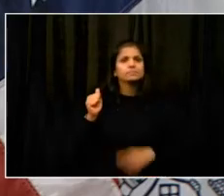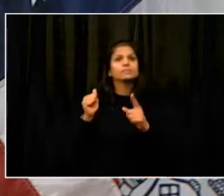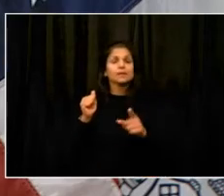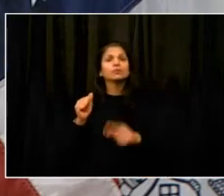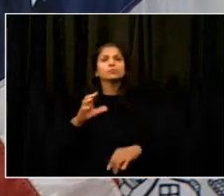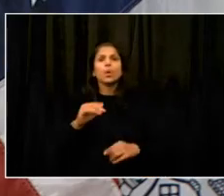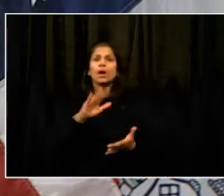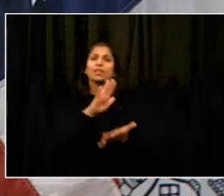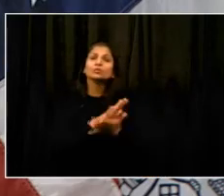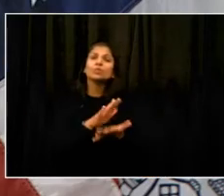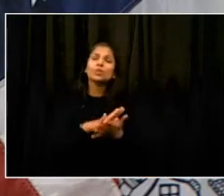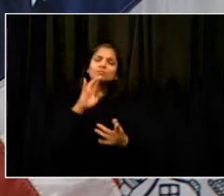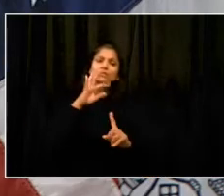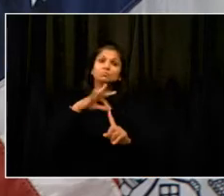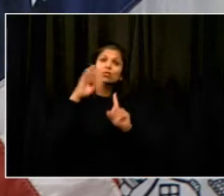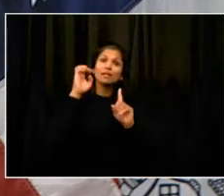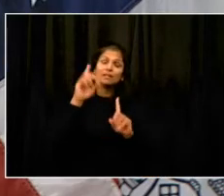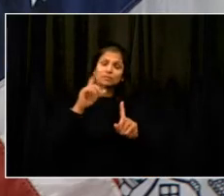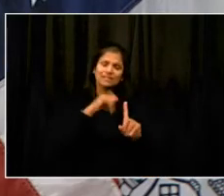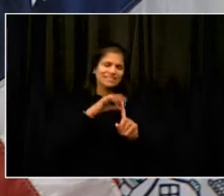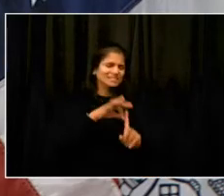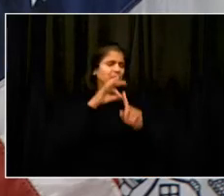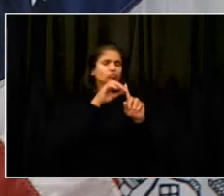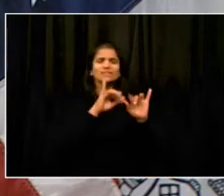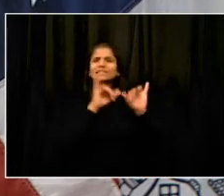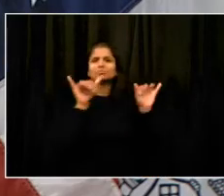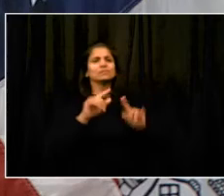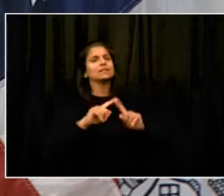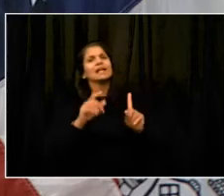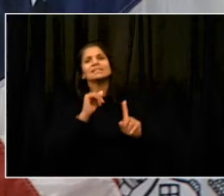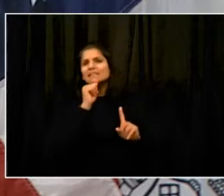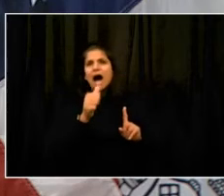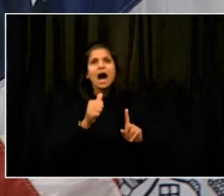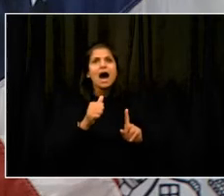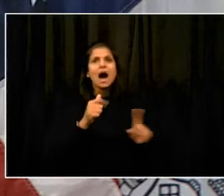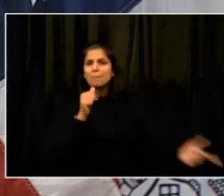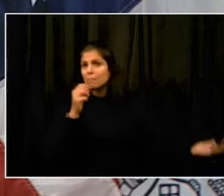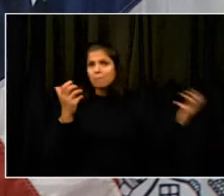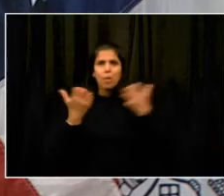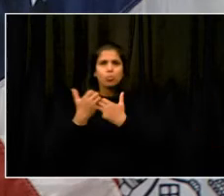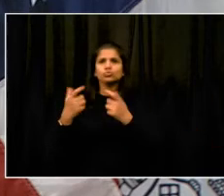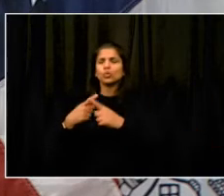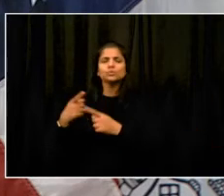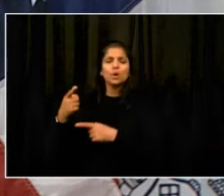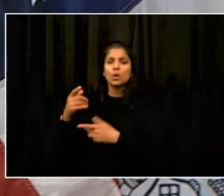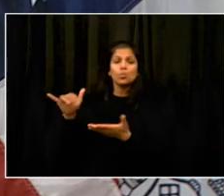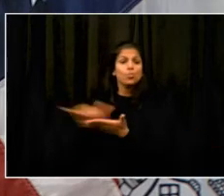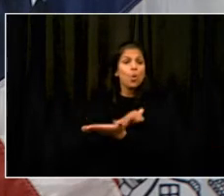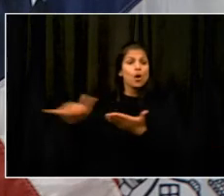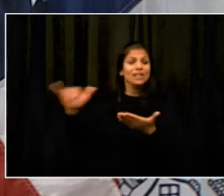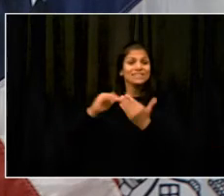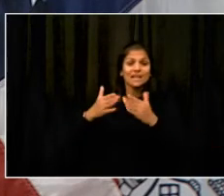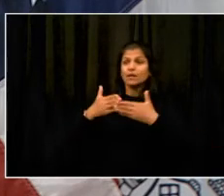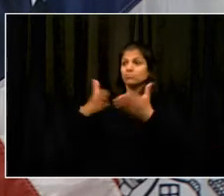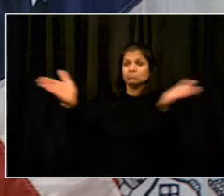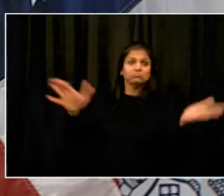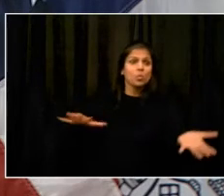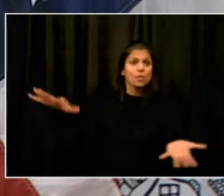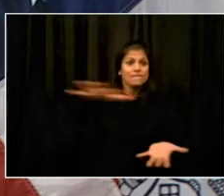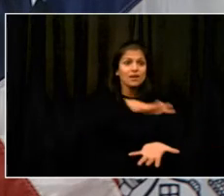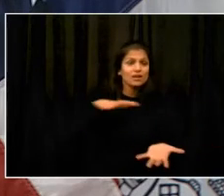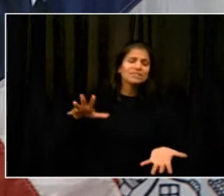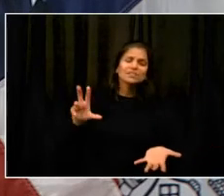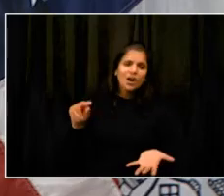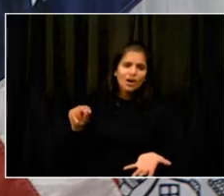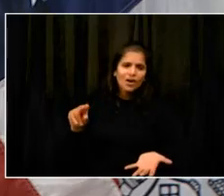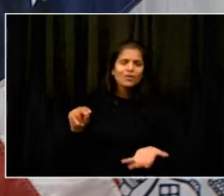and supported place in all of New York City. Now we're going to go to weekly testing. And everyone has to have the testing consent